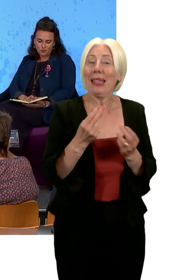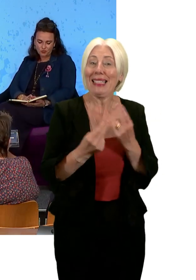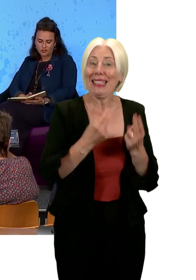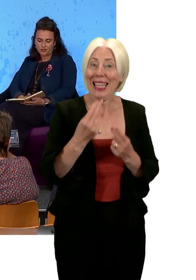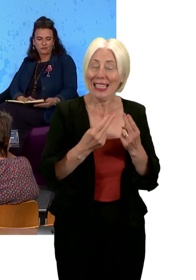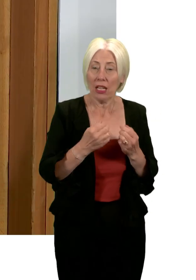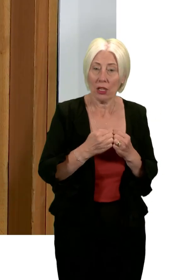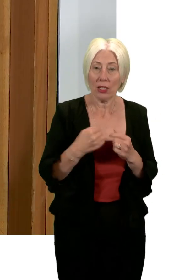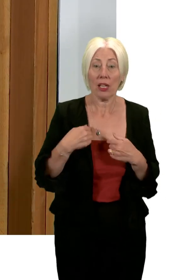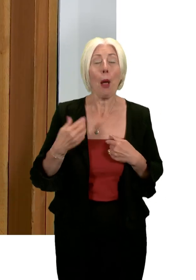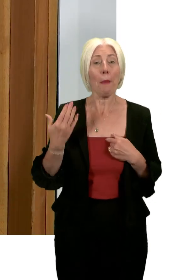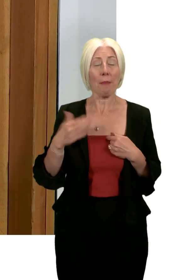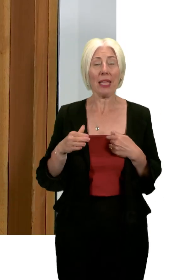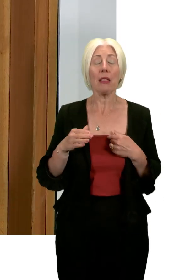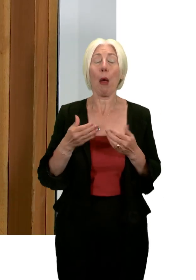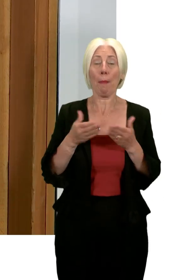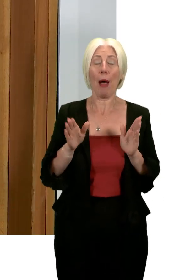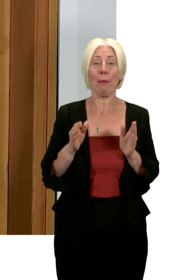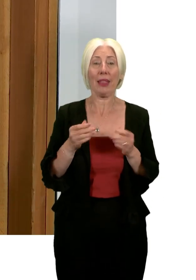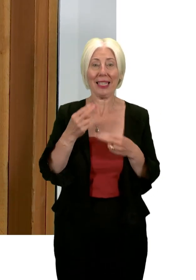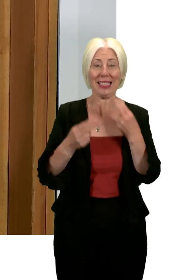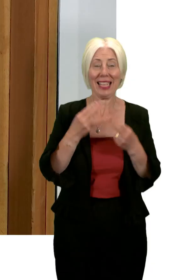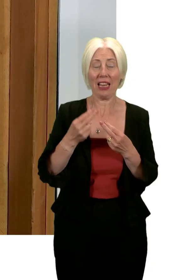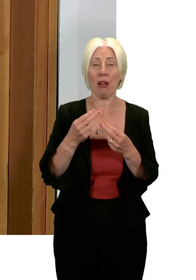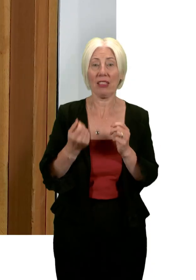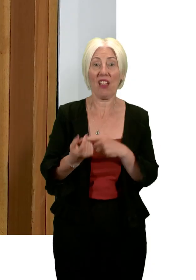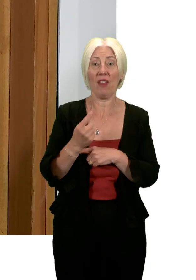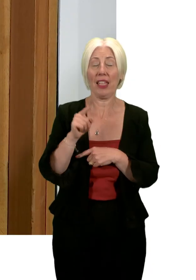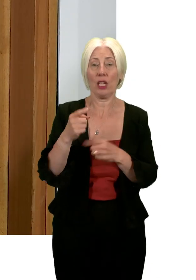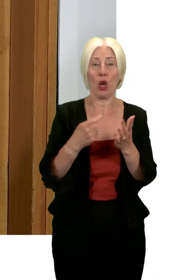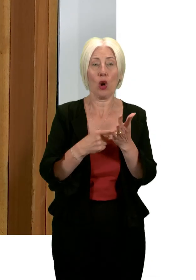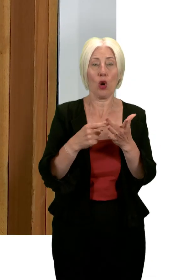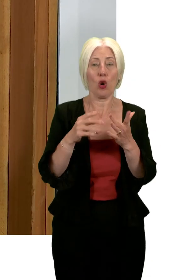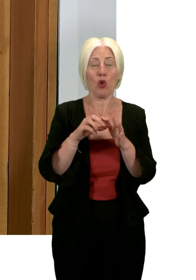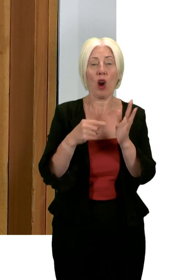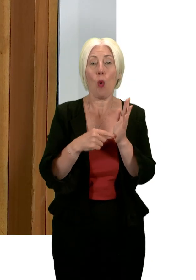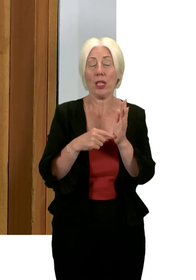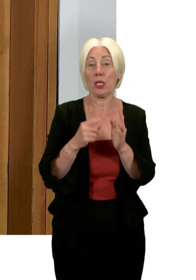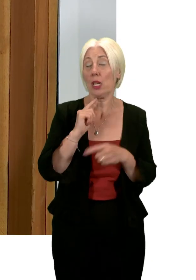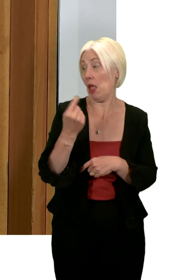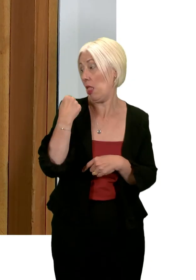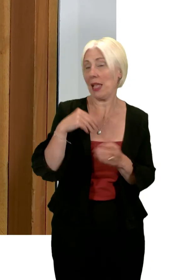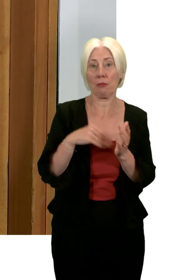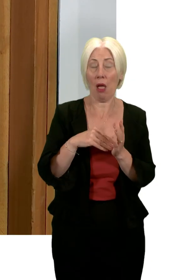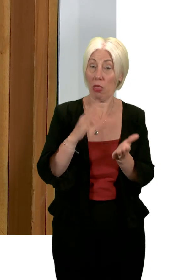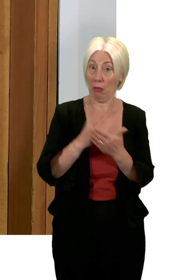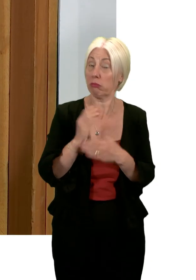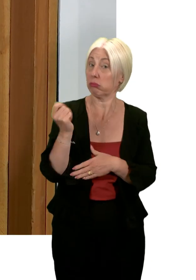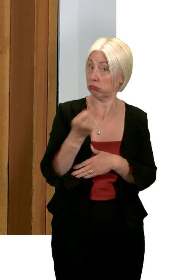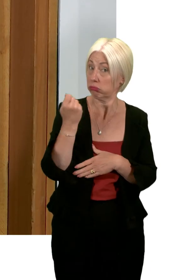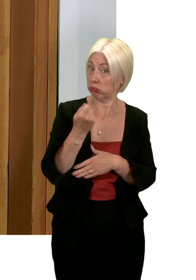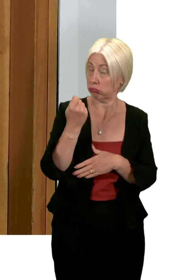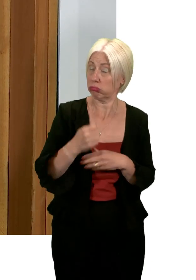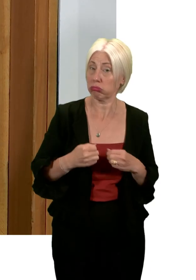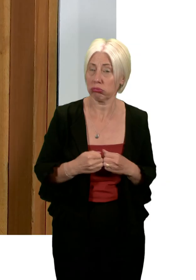we hosted a public diners event at the Rowett last month, and it was incredibly successful. And for those